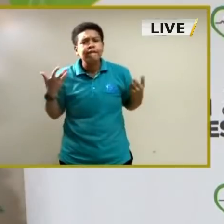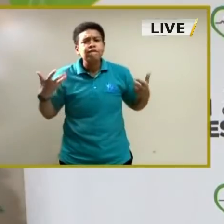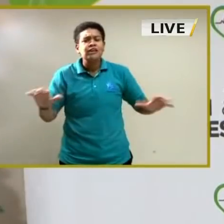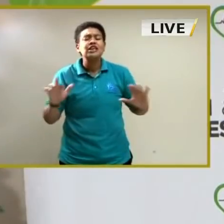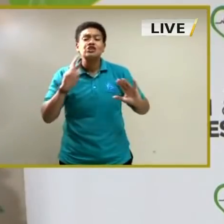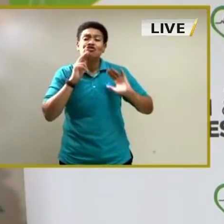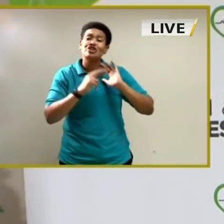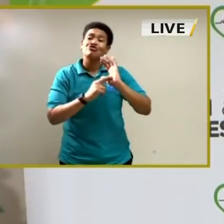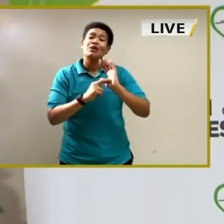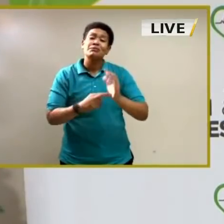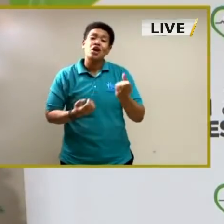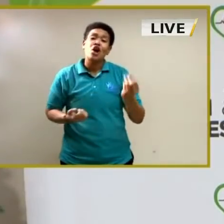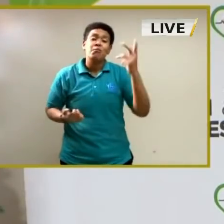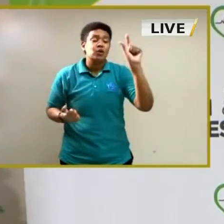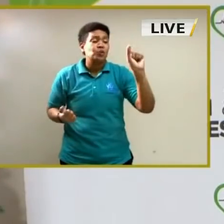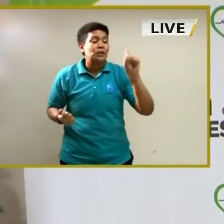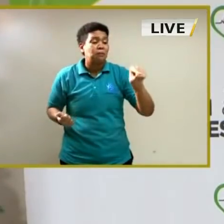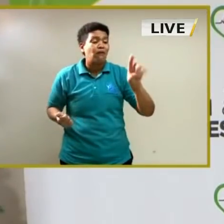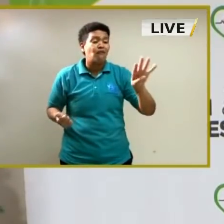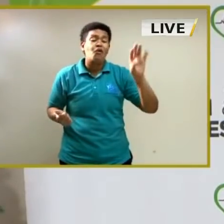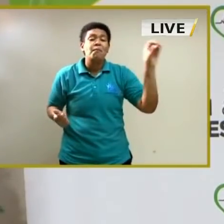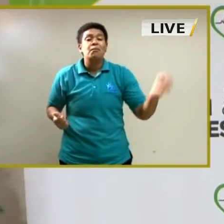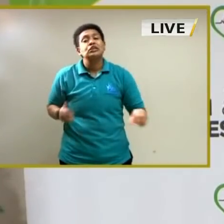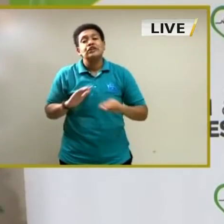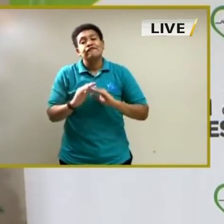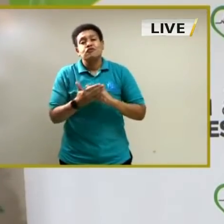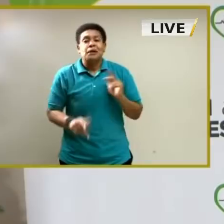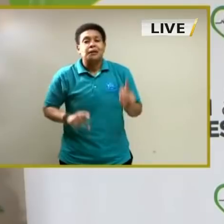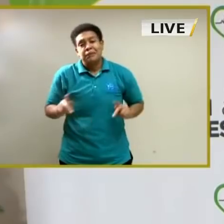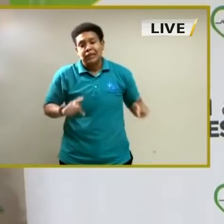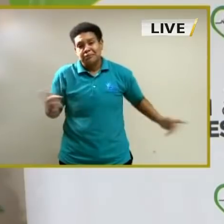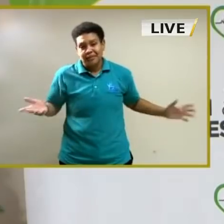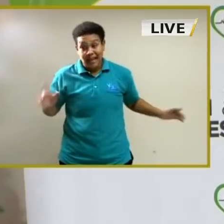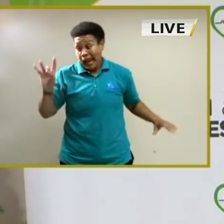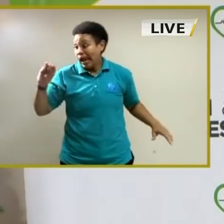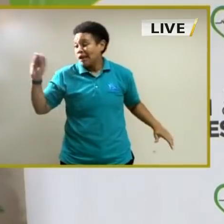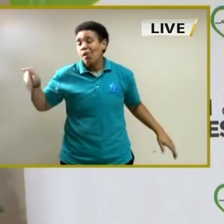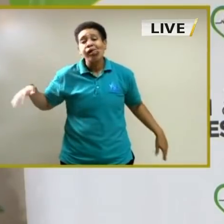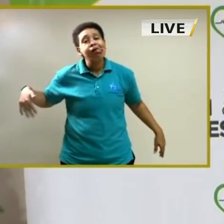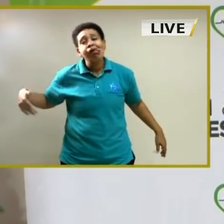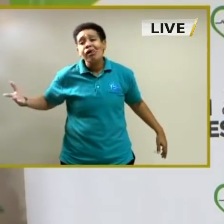representing 20.4% of the population.